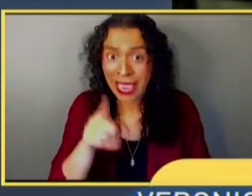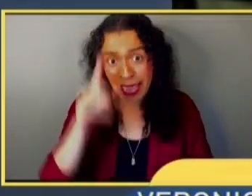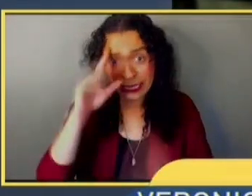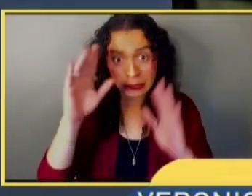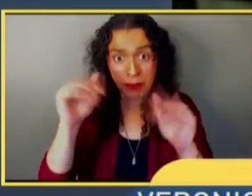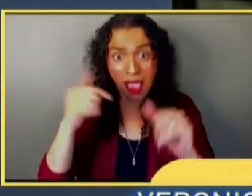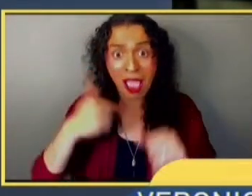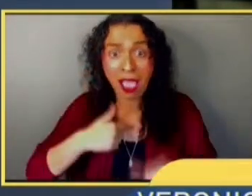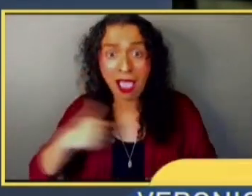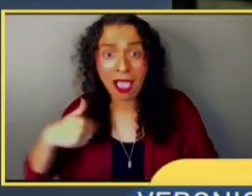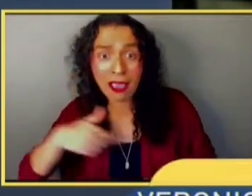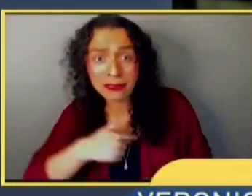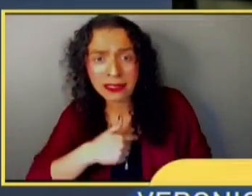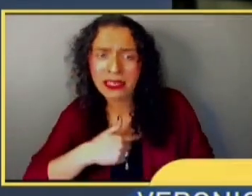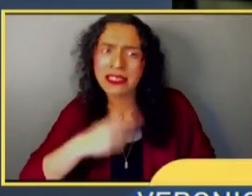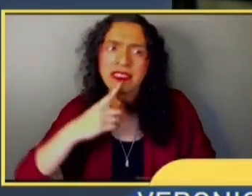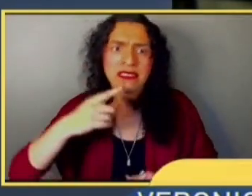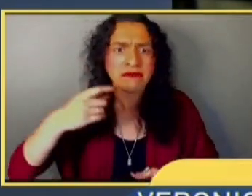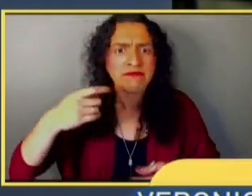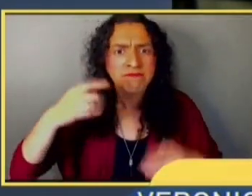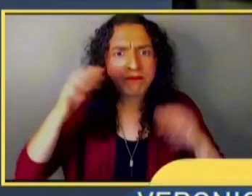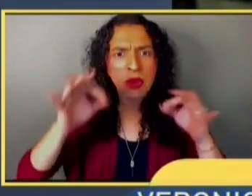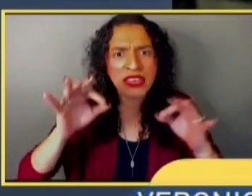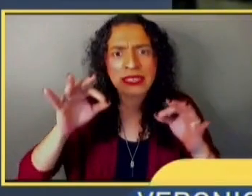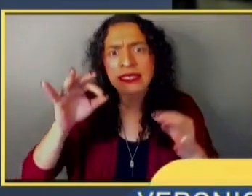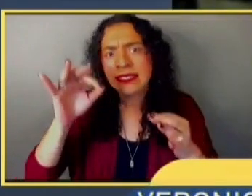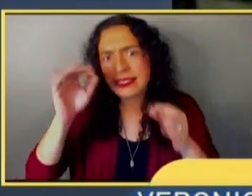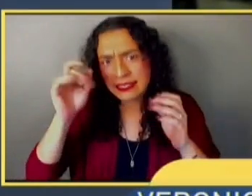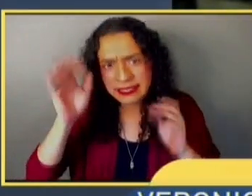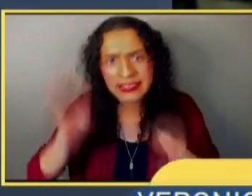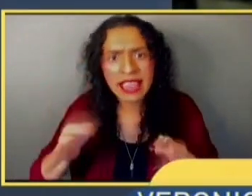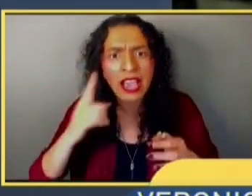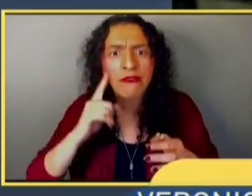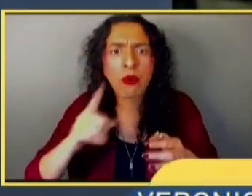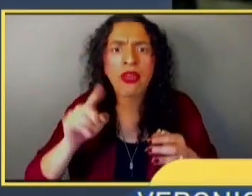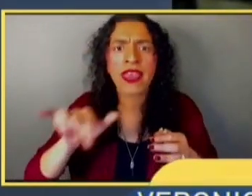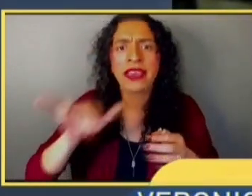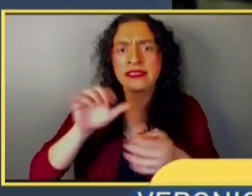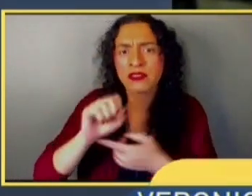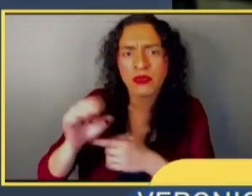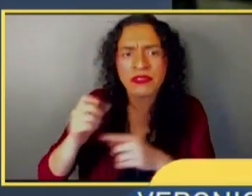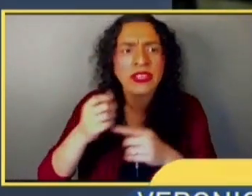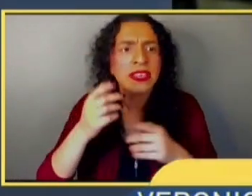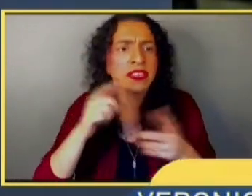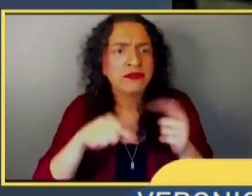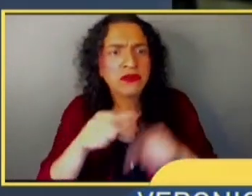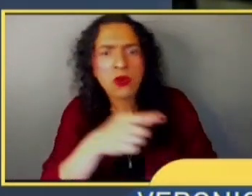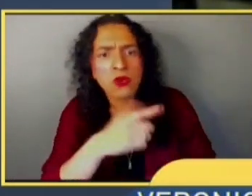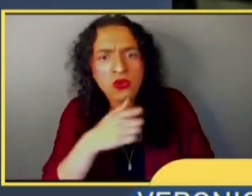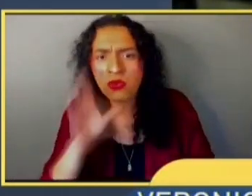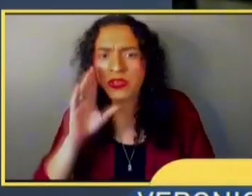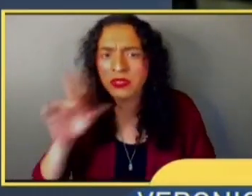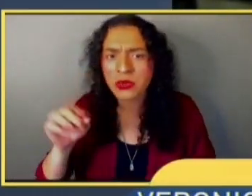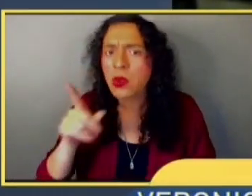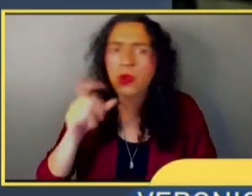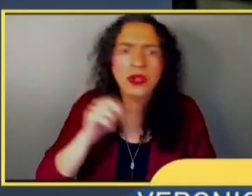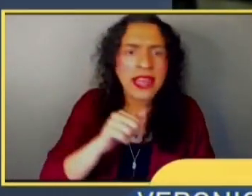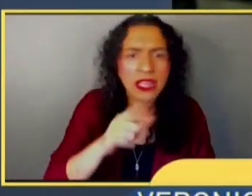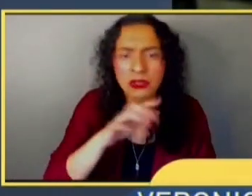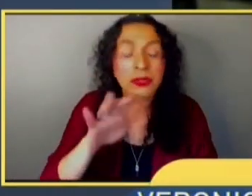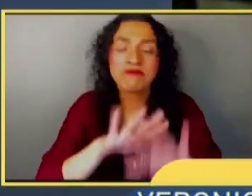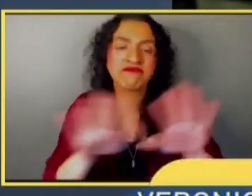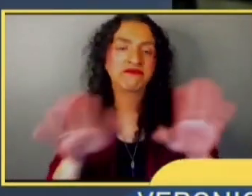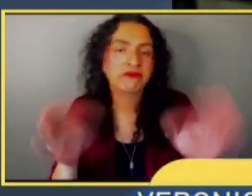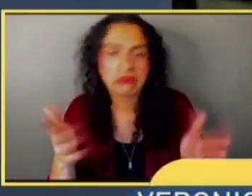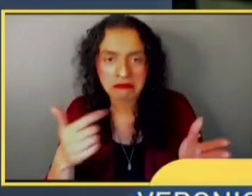able to say this is the person who's going to do it or this is the person who's not going to do it, I understand. I also don't